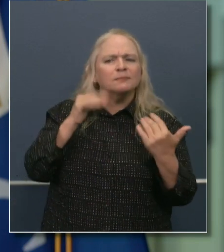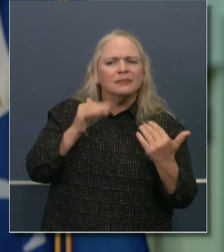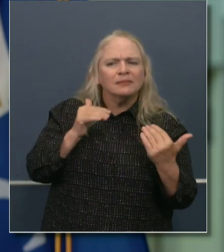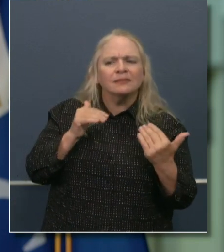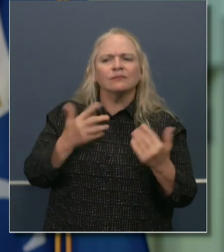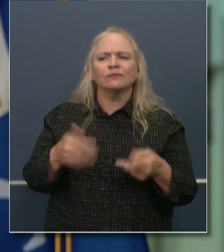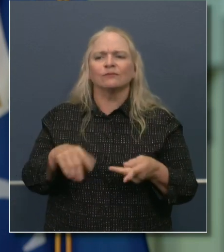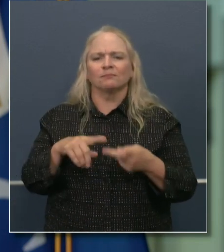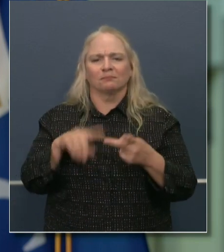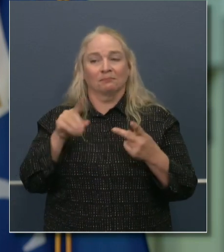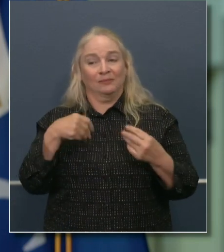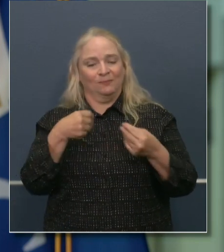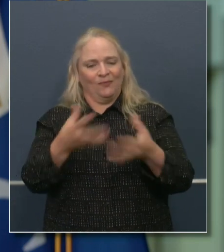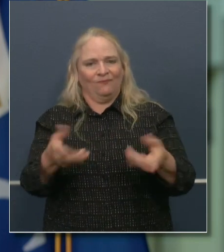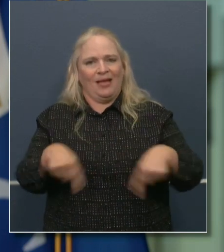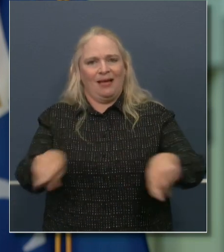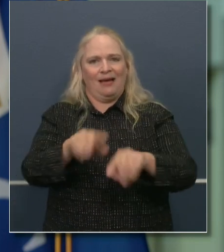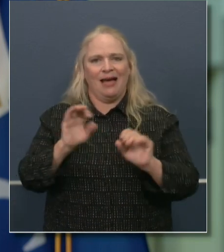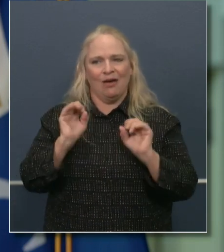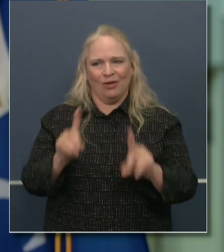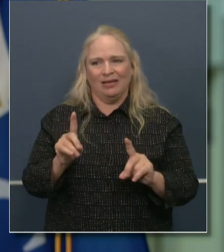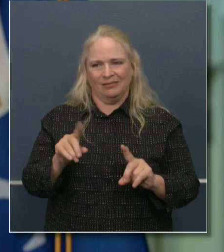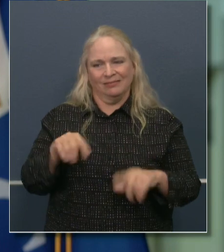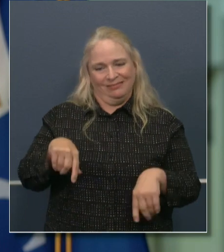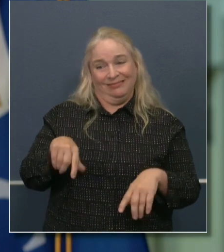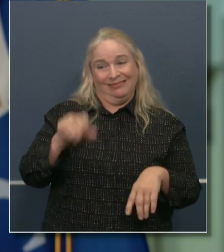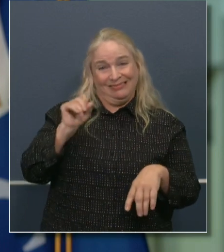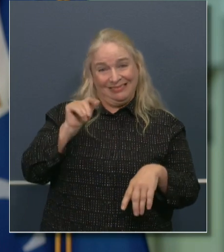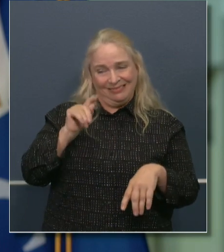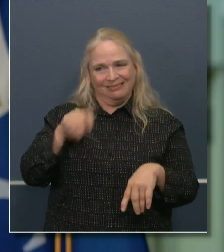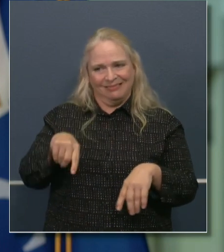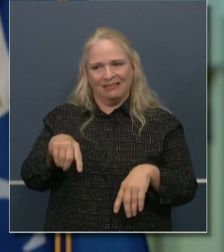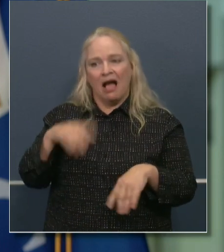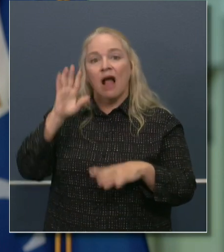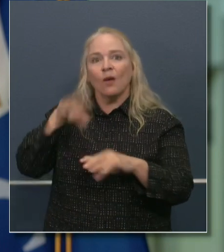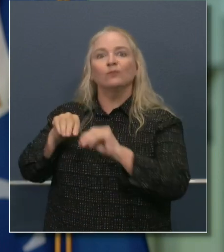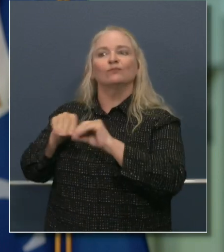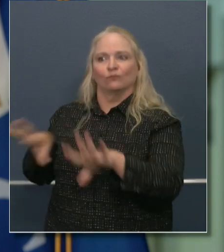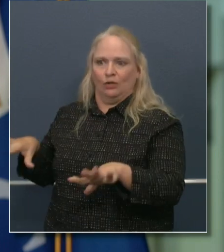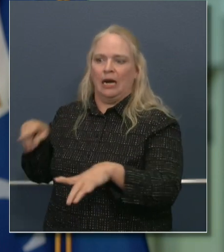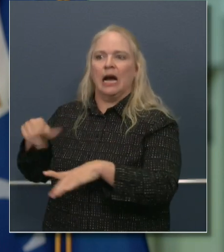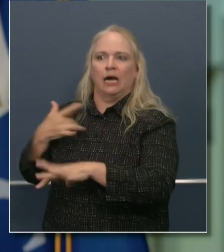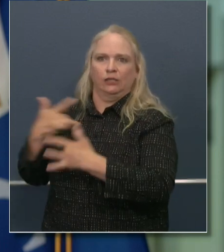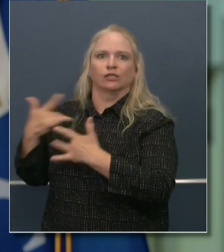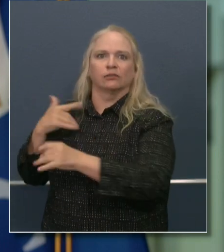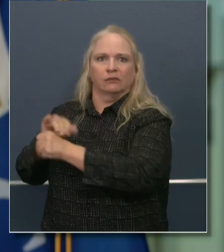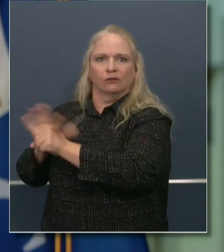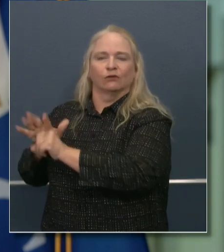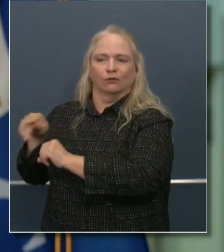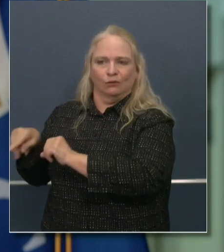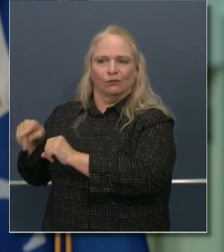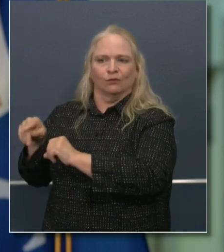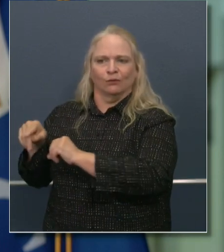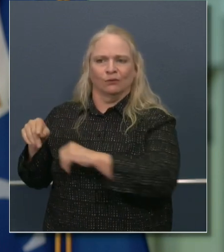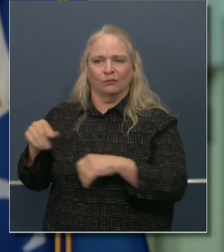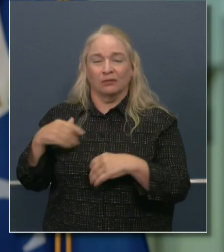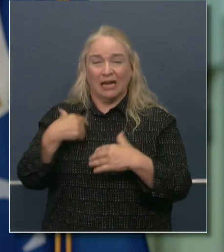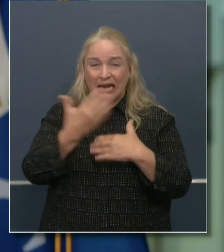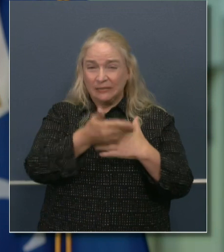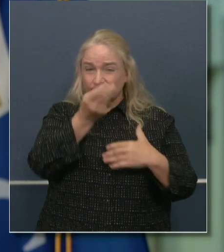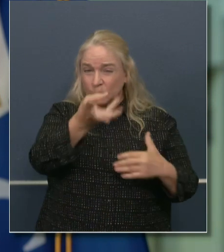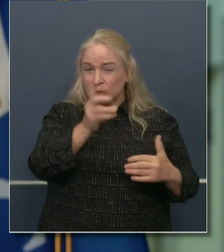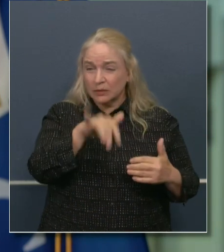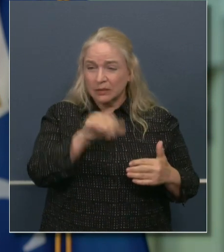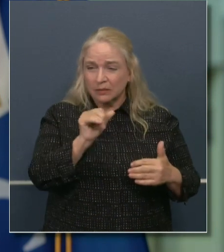again, the dynamic nature of the spread of this virus means you'll be hearing a lot more in the next few days and